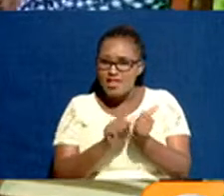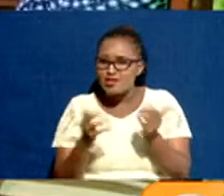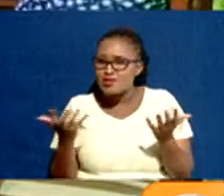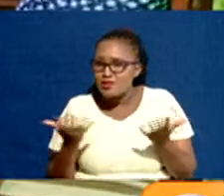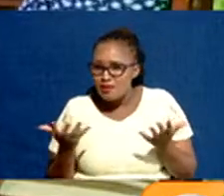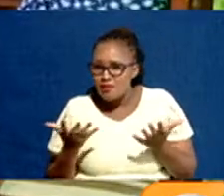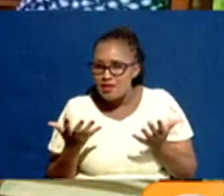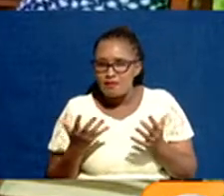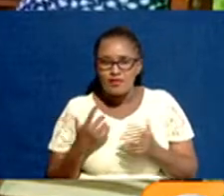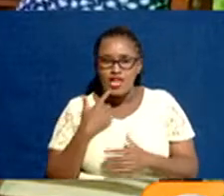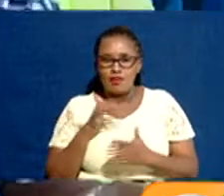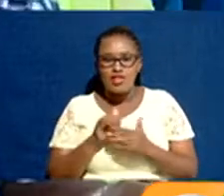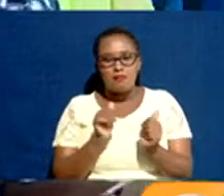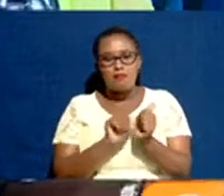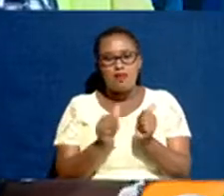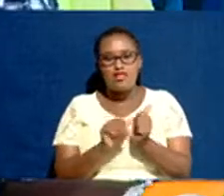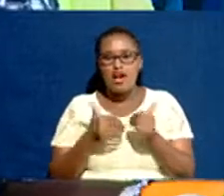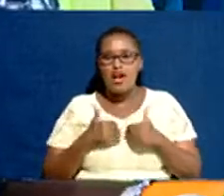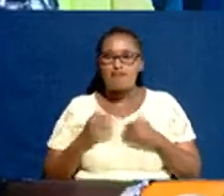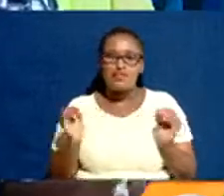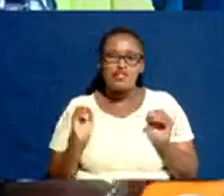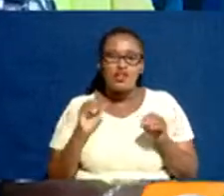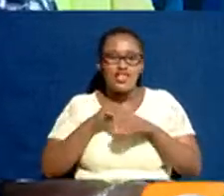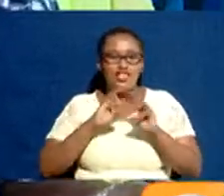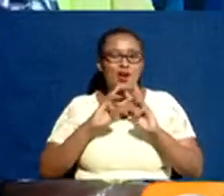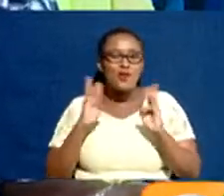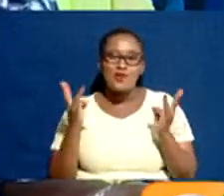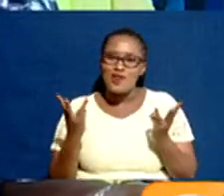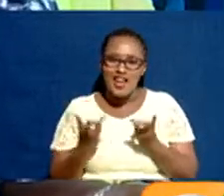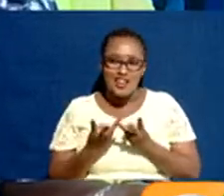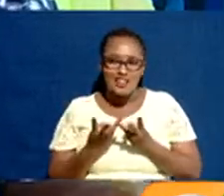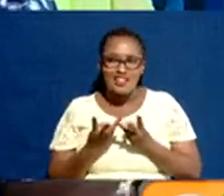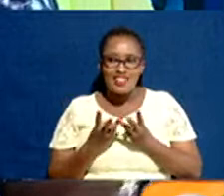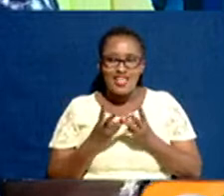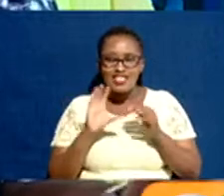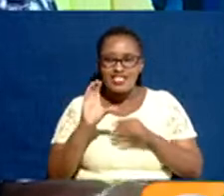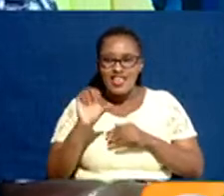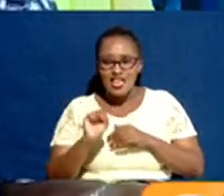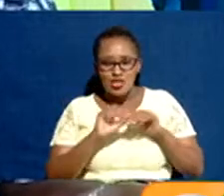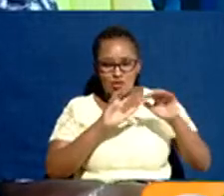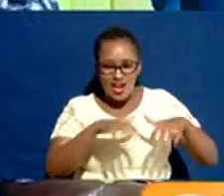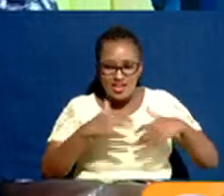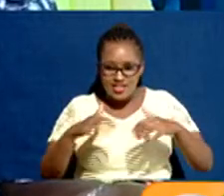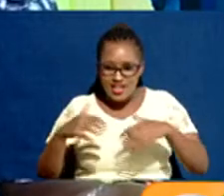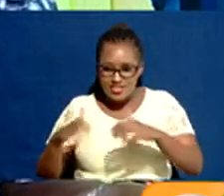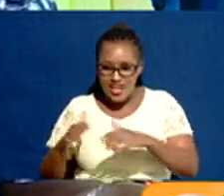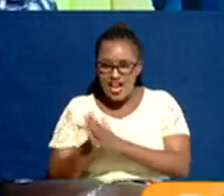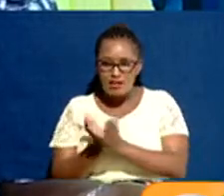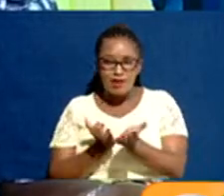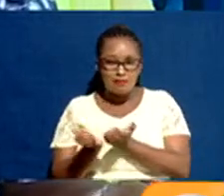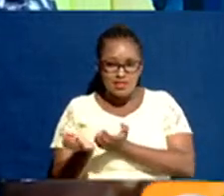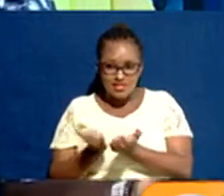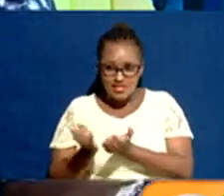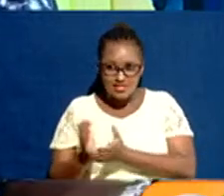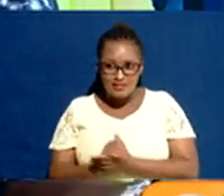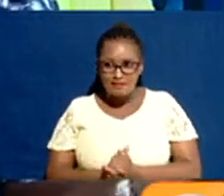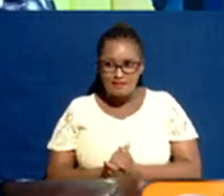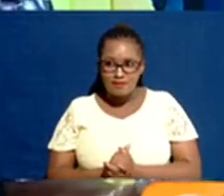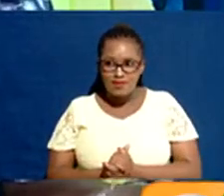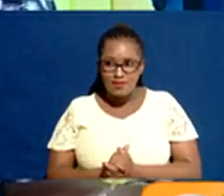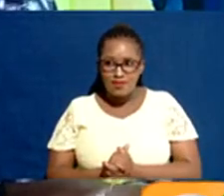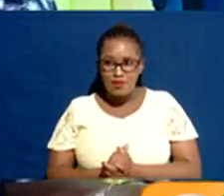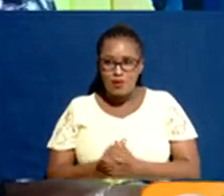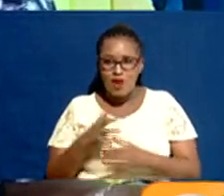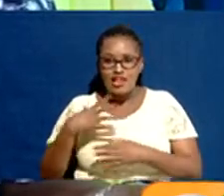not available anywhere in the world. The CS for Agriculture and the PS, the Honorable Mithika Linturi, were in